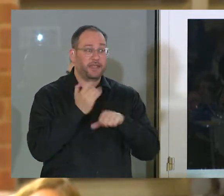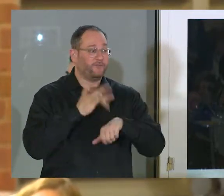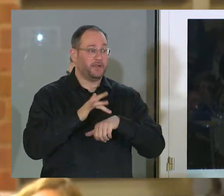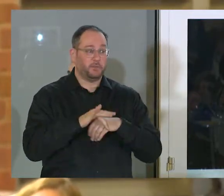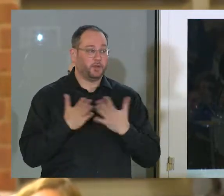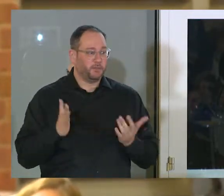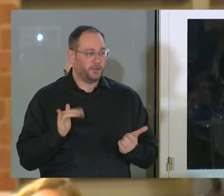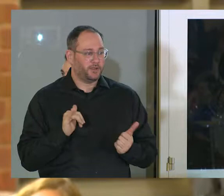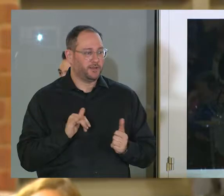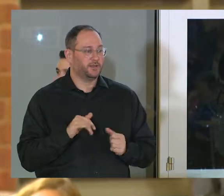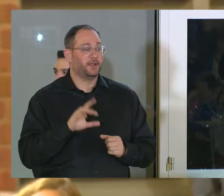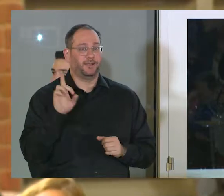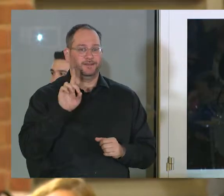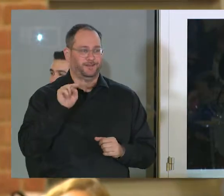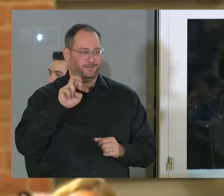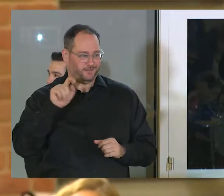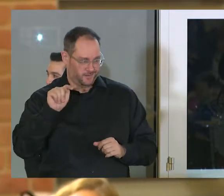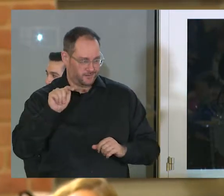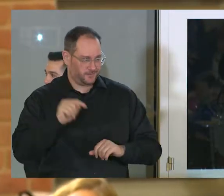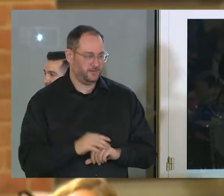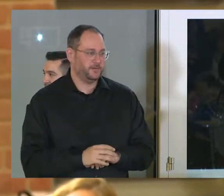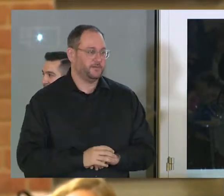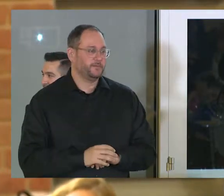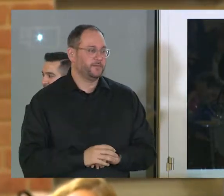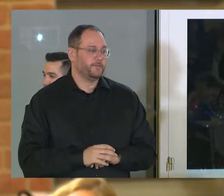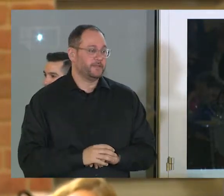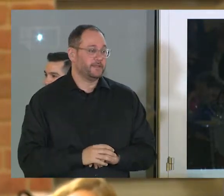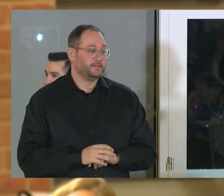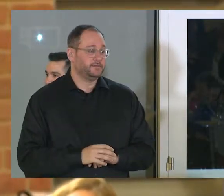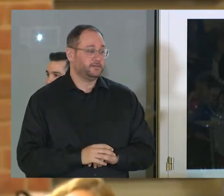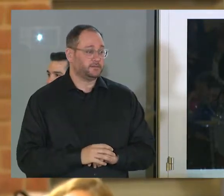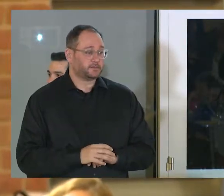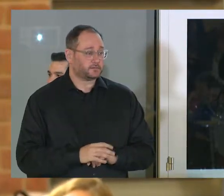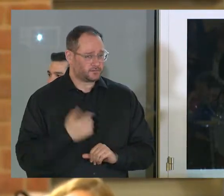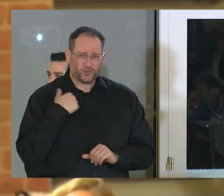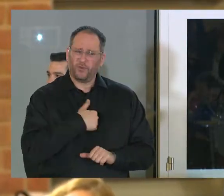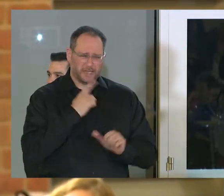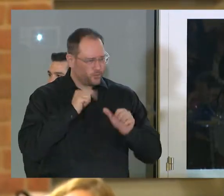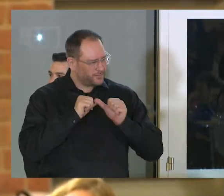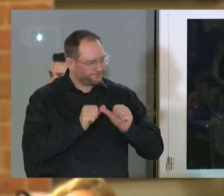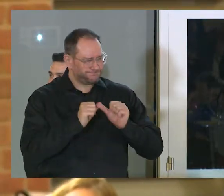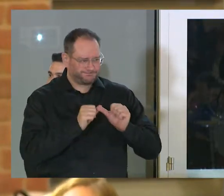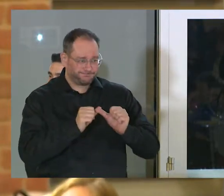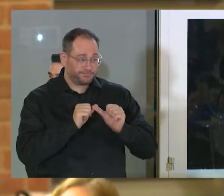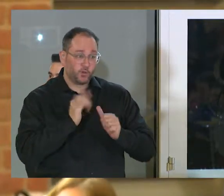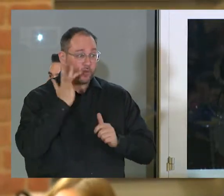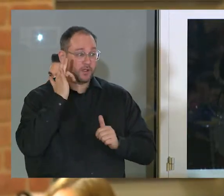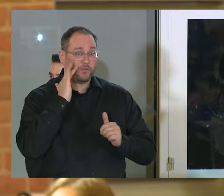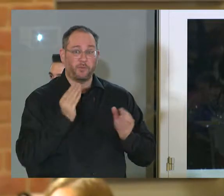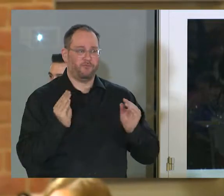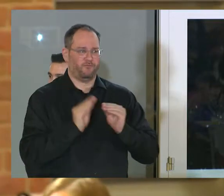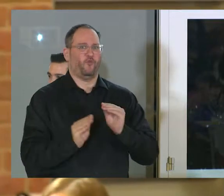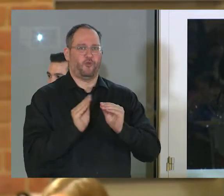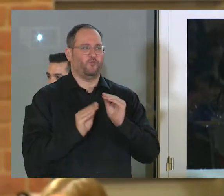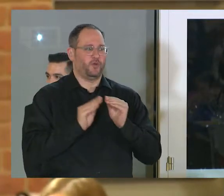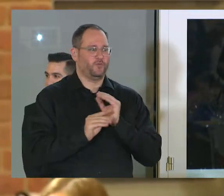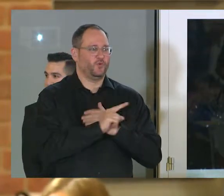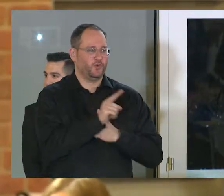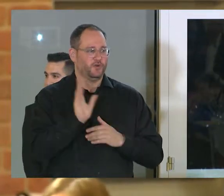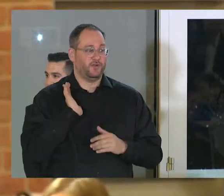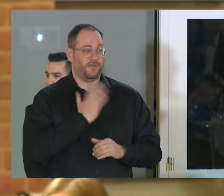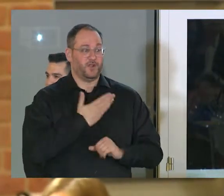investments that we have to continue because, of course, it's becoming more of a wired nation. Our OCTO budget